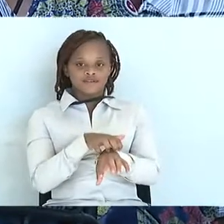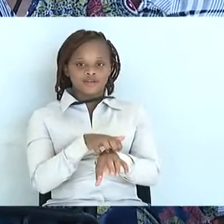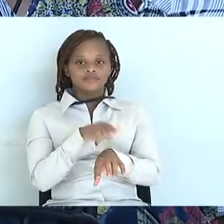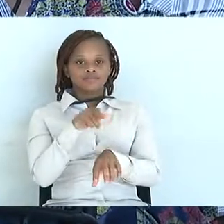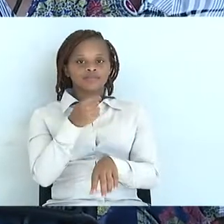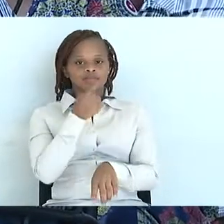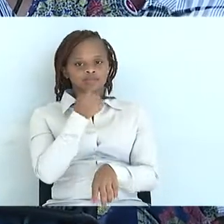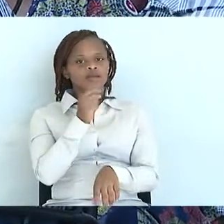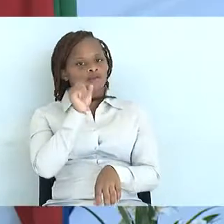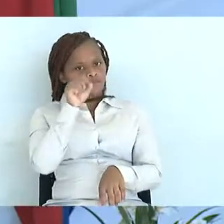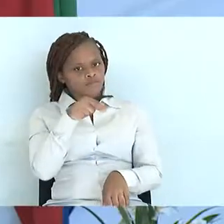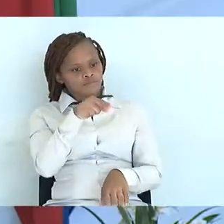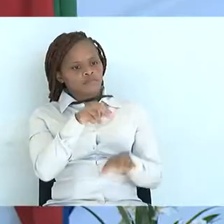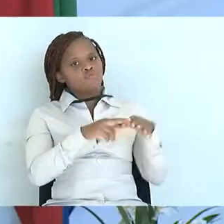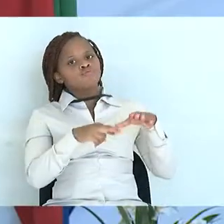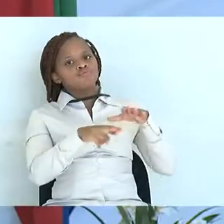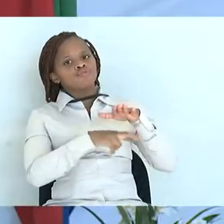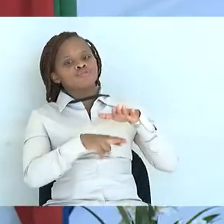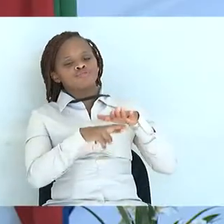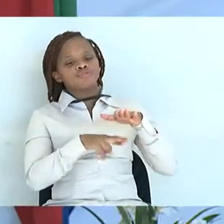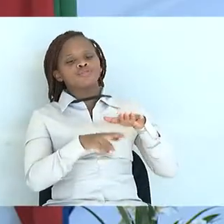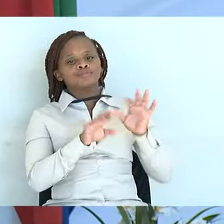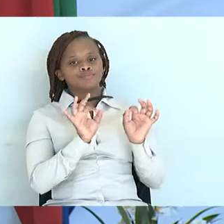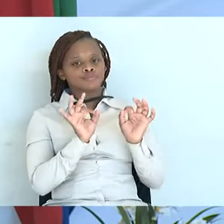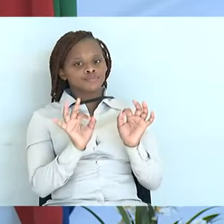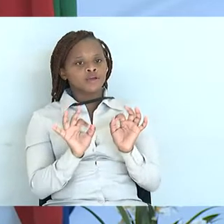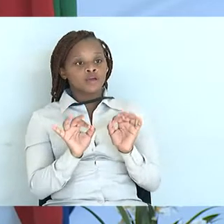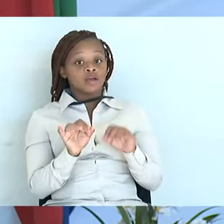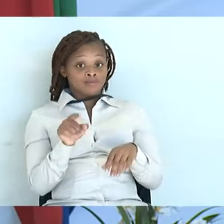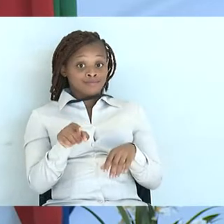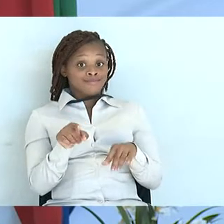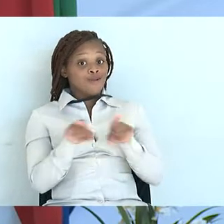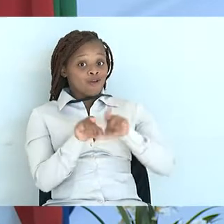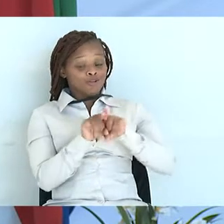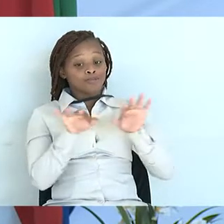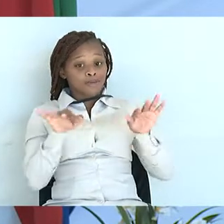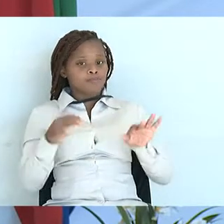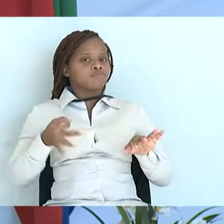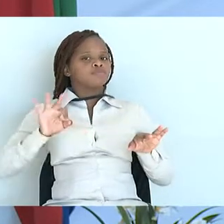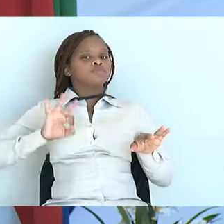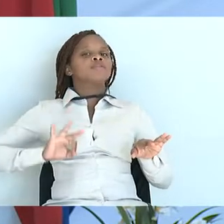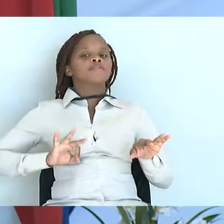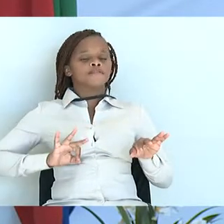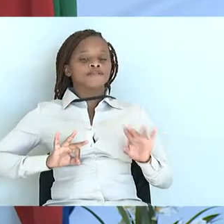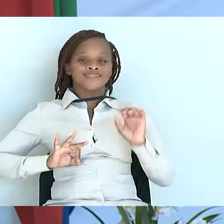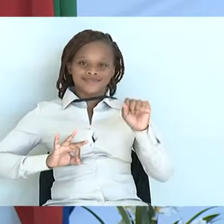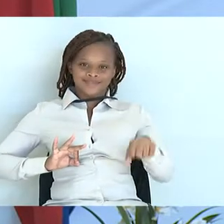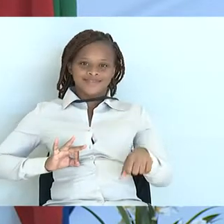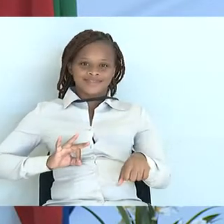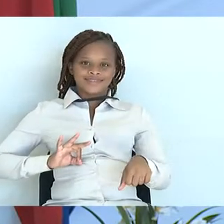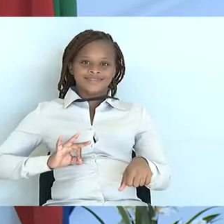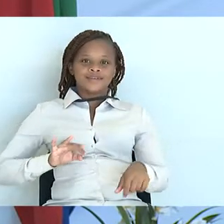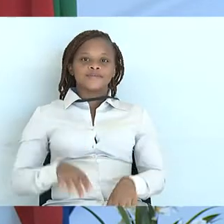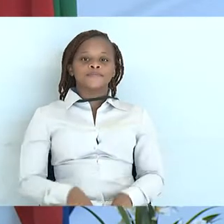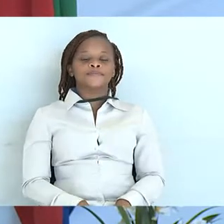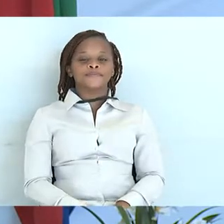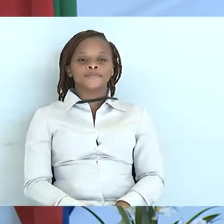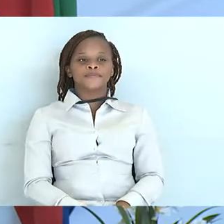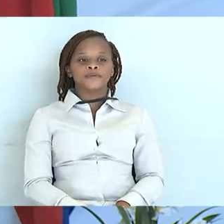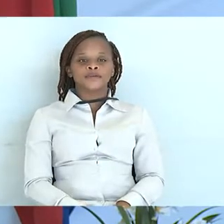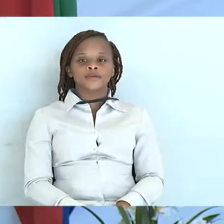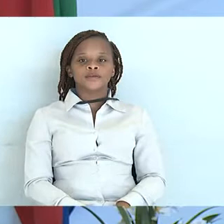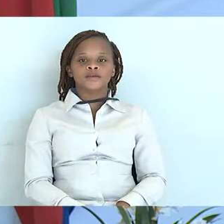region. And it has got huge benefits for this development, in the sense that it's easy